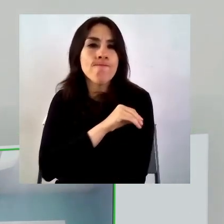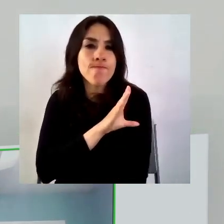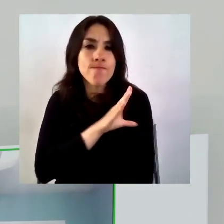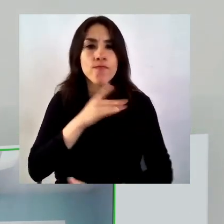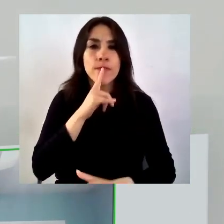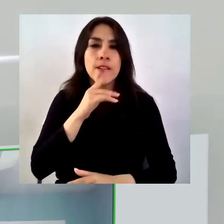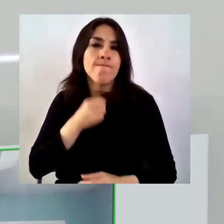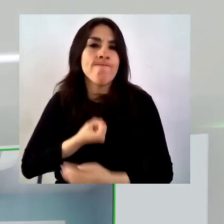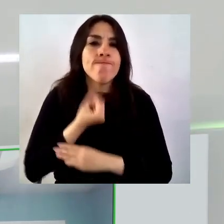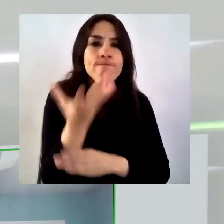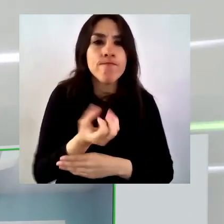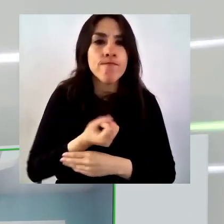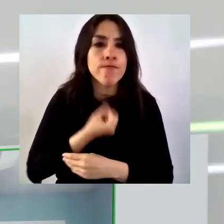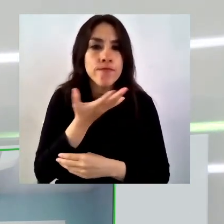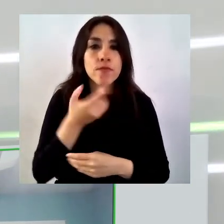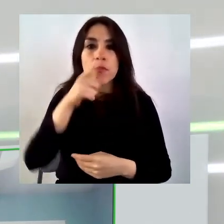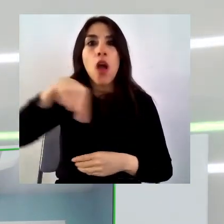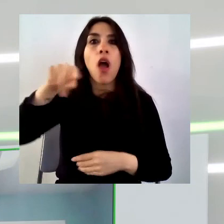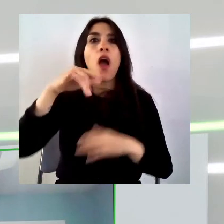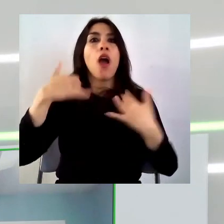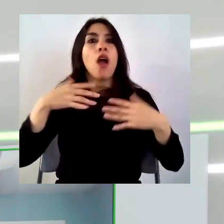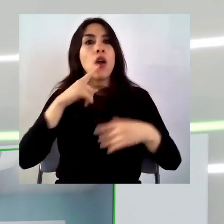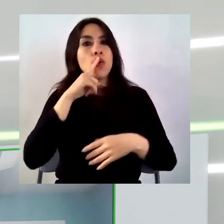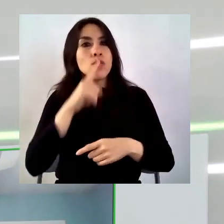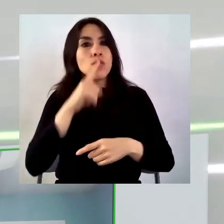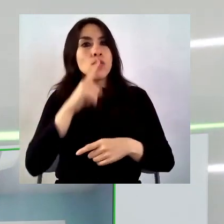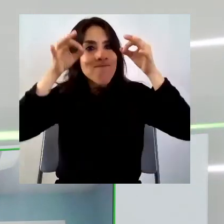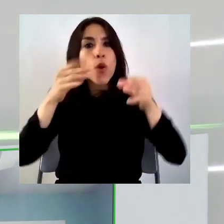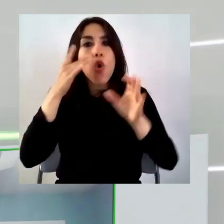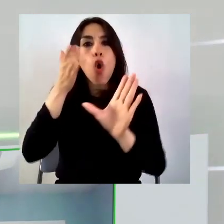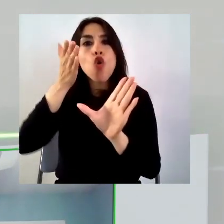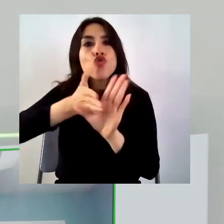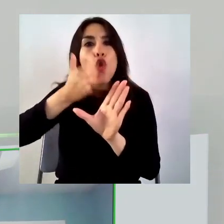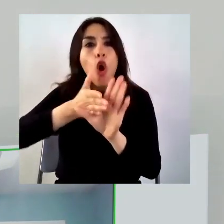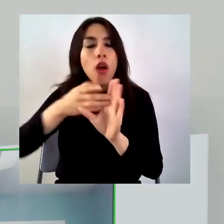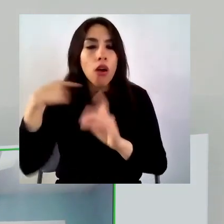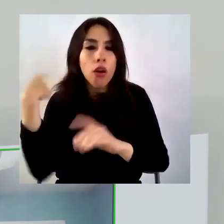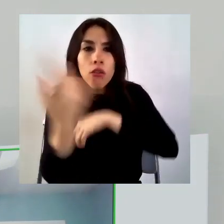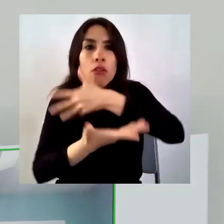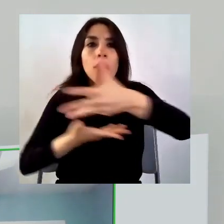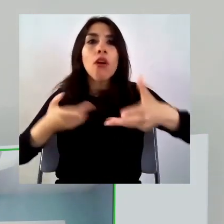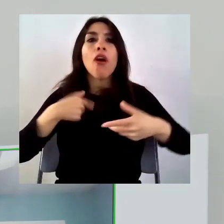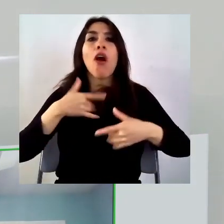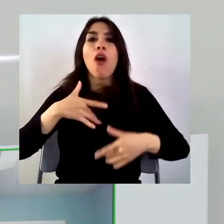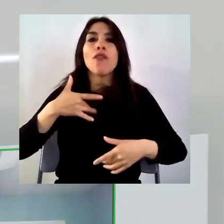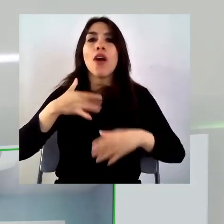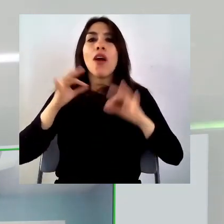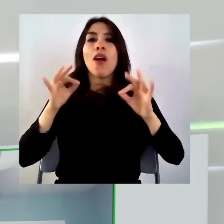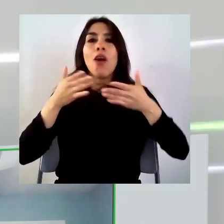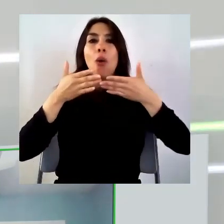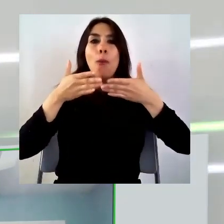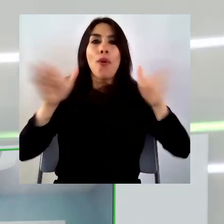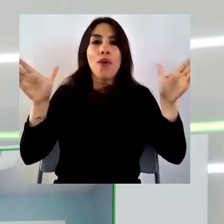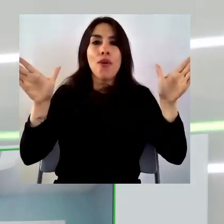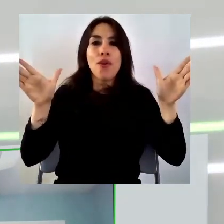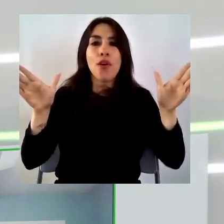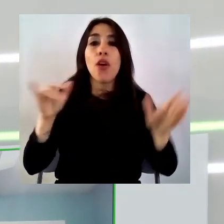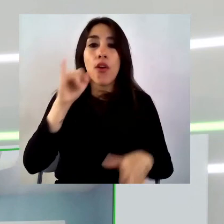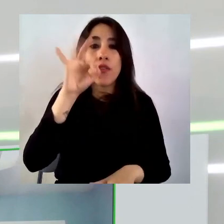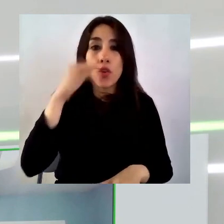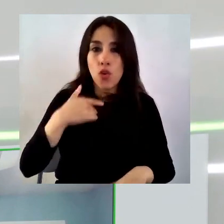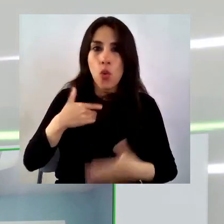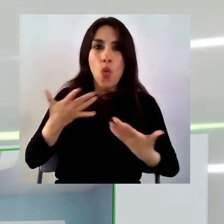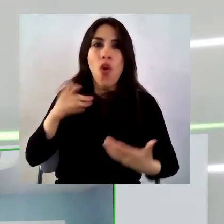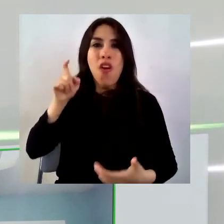openly, to ask for help, to release, well, I'm getting emotional, to release the fears and